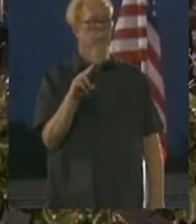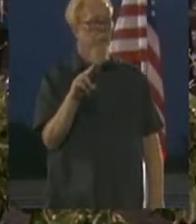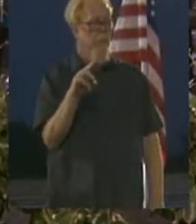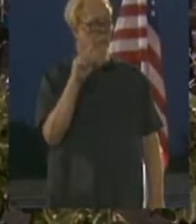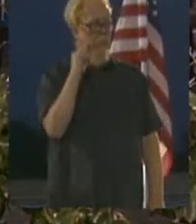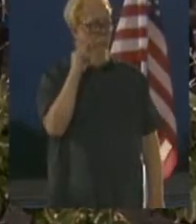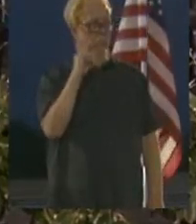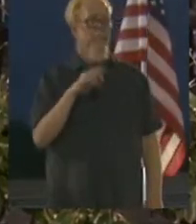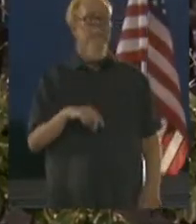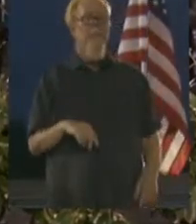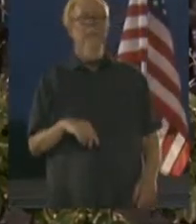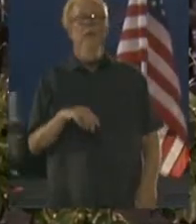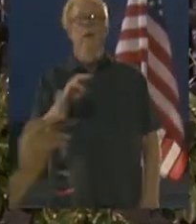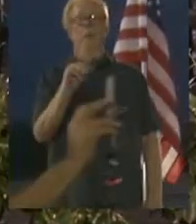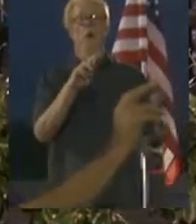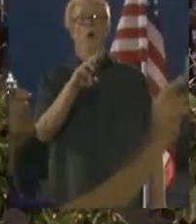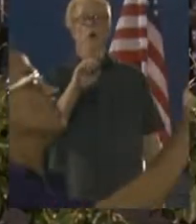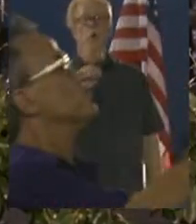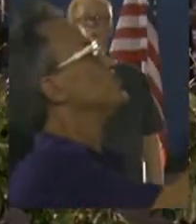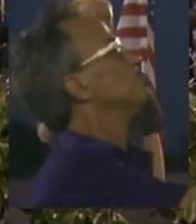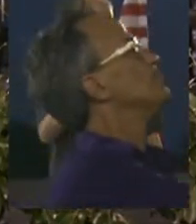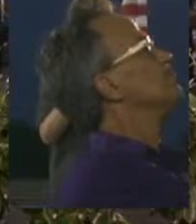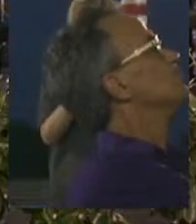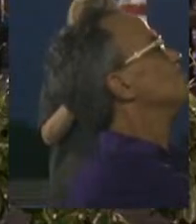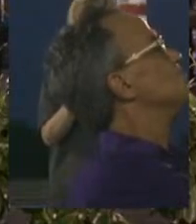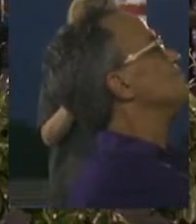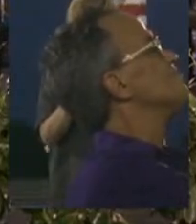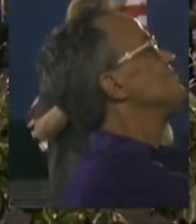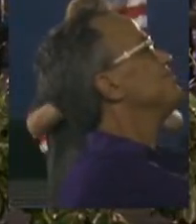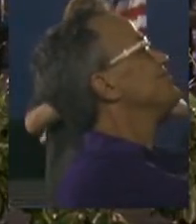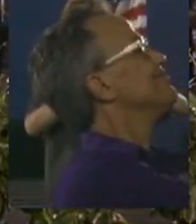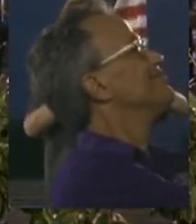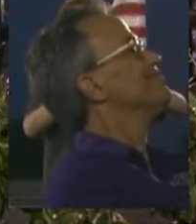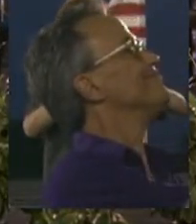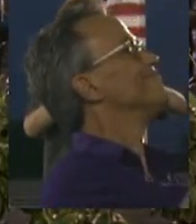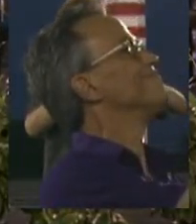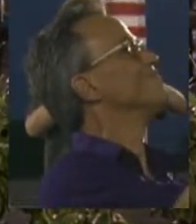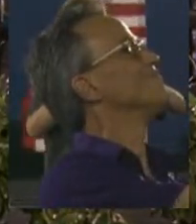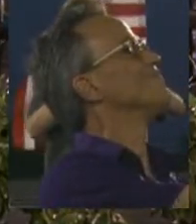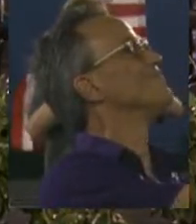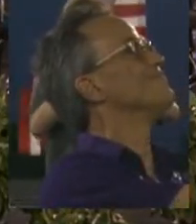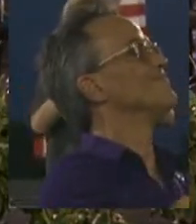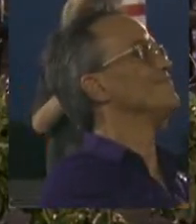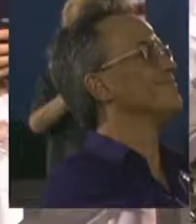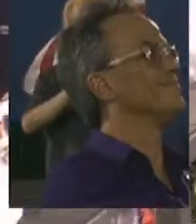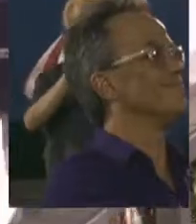Marco Antonio Zuniga will be attending the University of Houston.